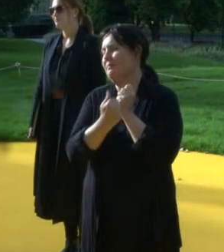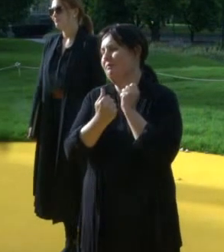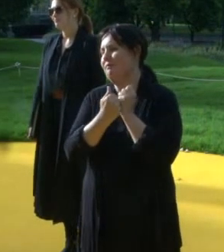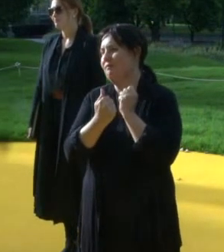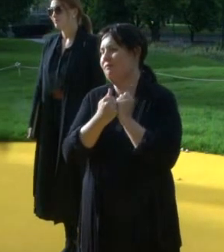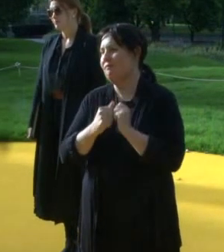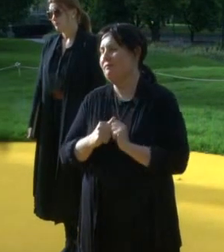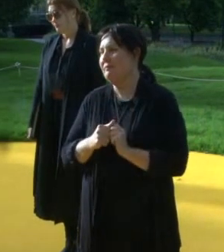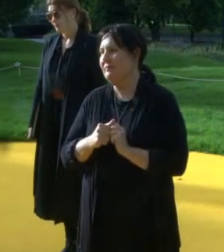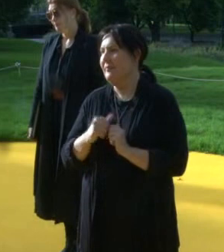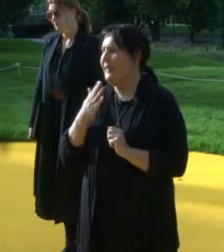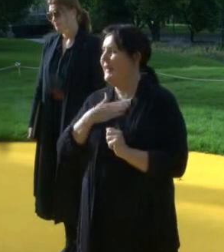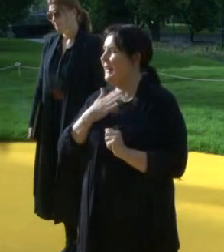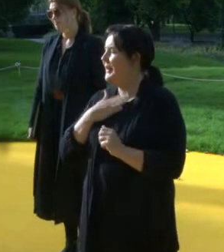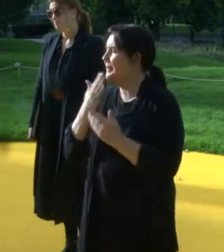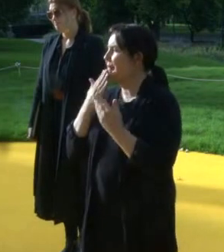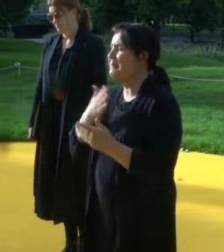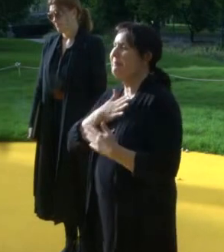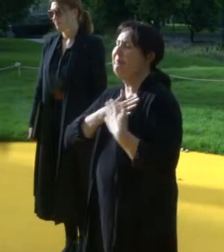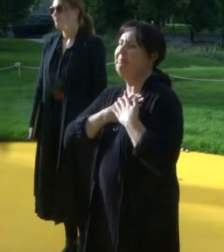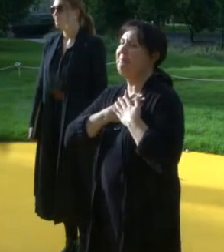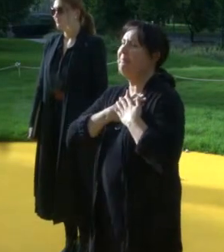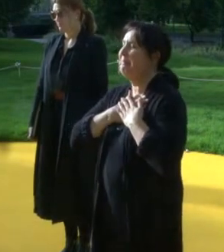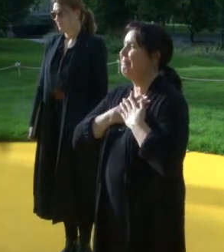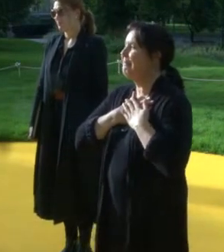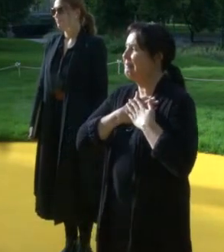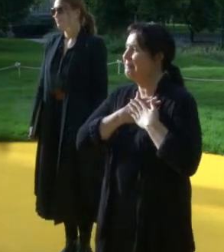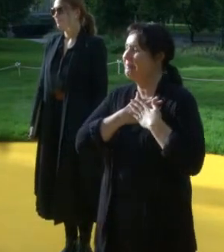I'd also like to thank, here goes the Gwyneth Paltrow,